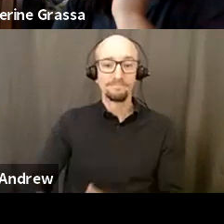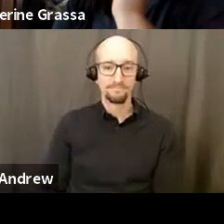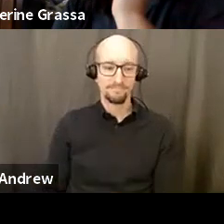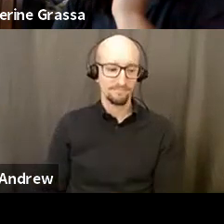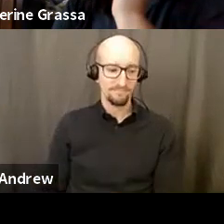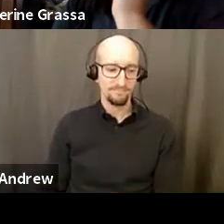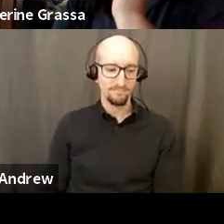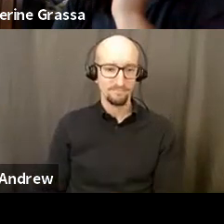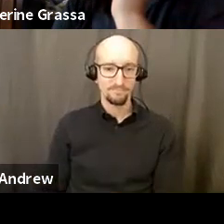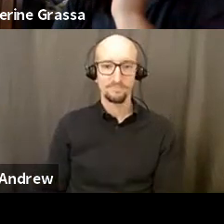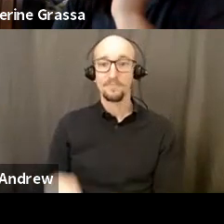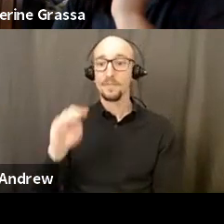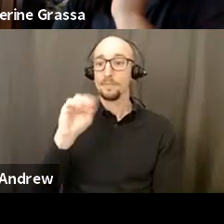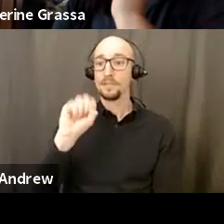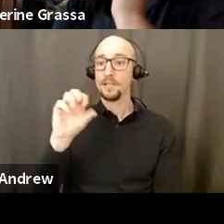Ms. Garrett.